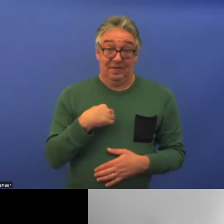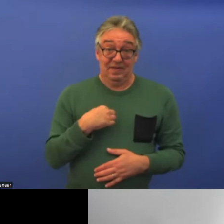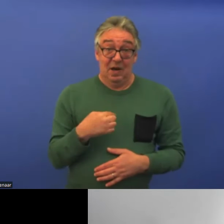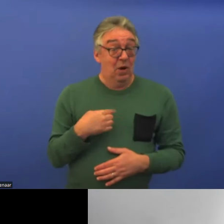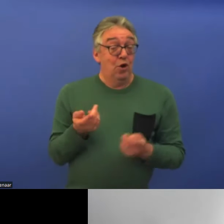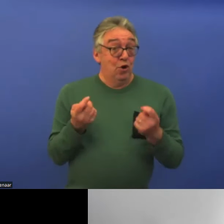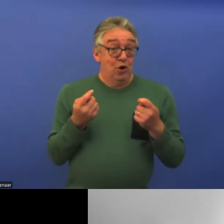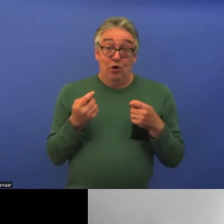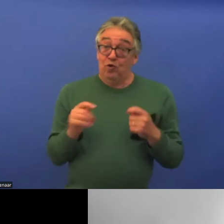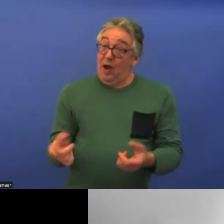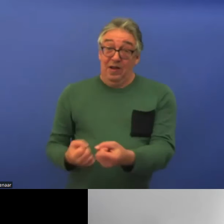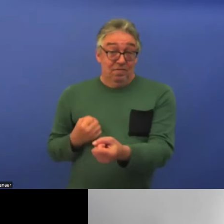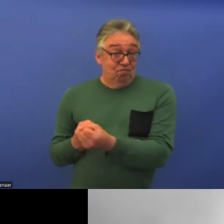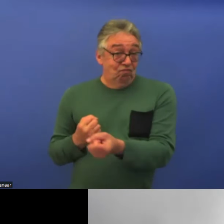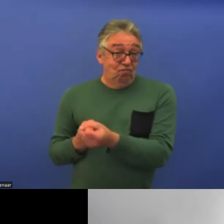many